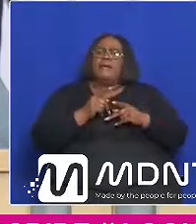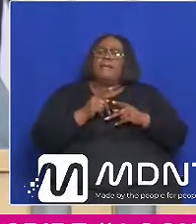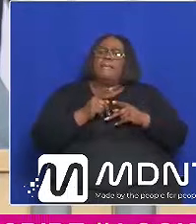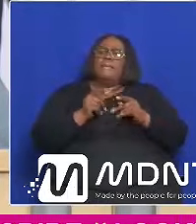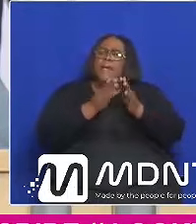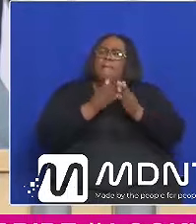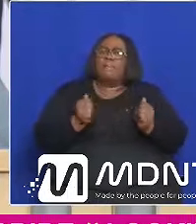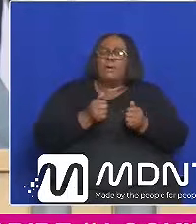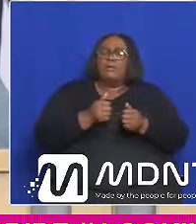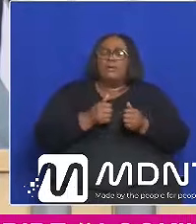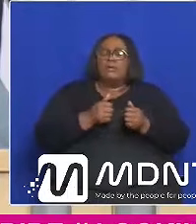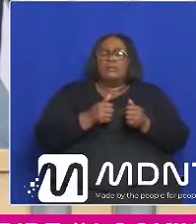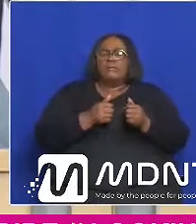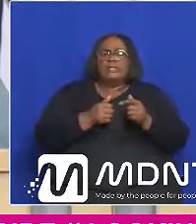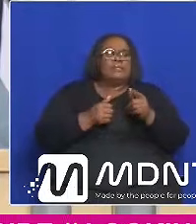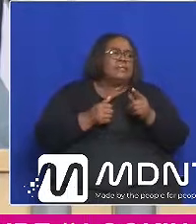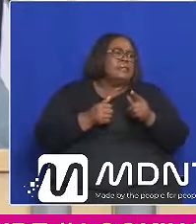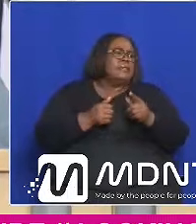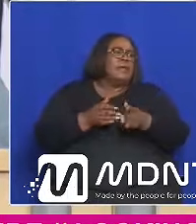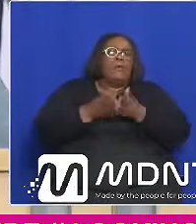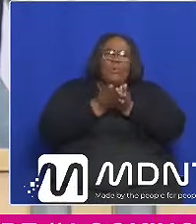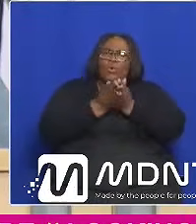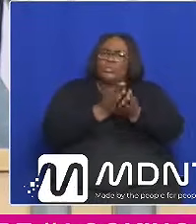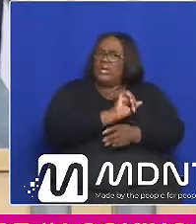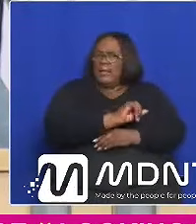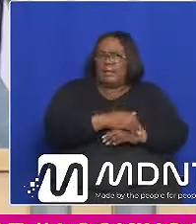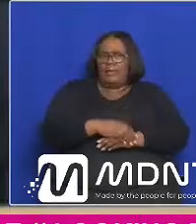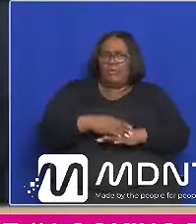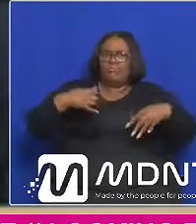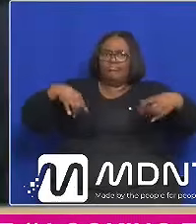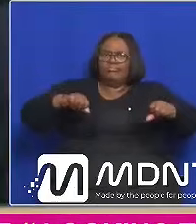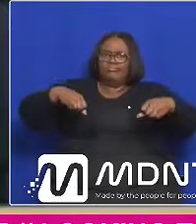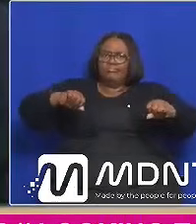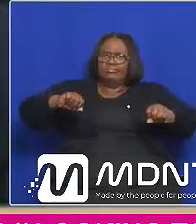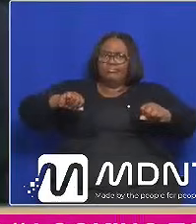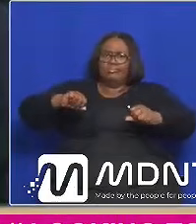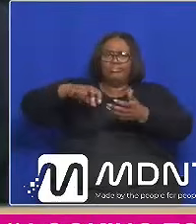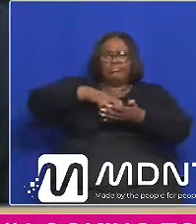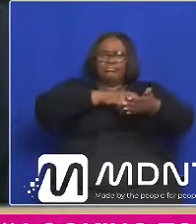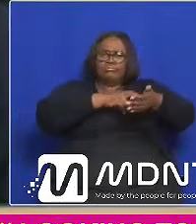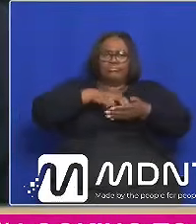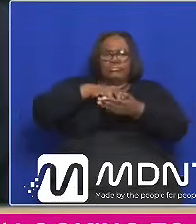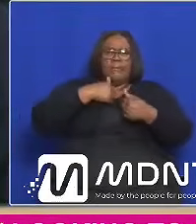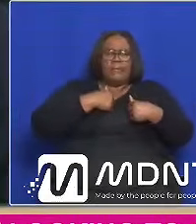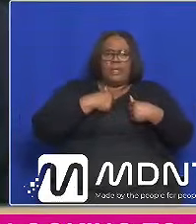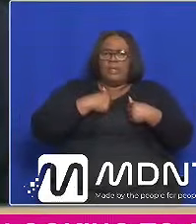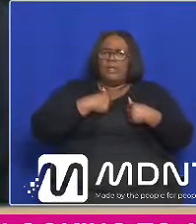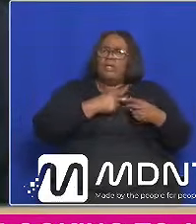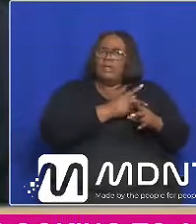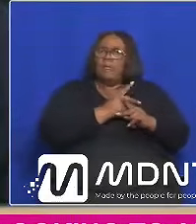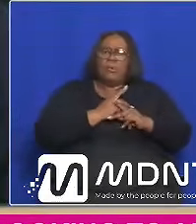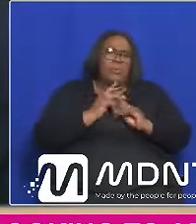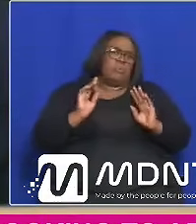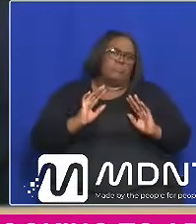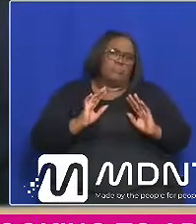my friend. I accept that was your answer, that he's not your friend, and I really am not in a position